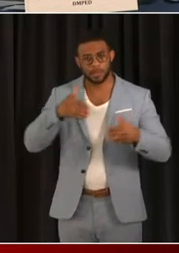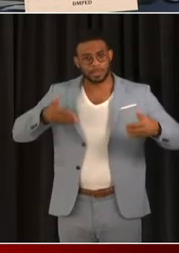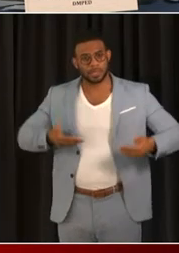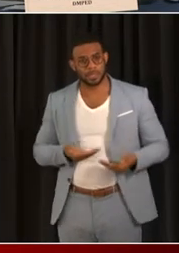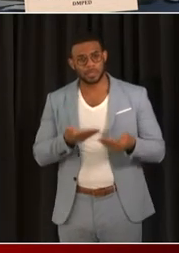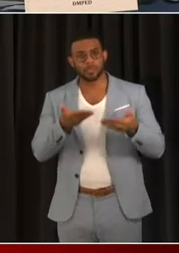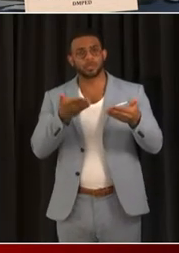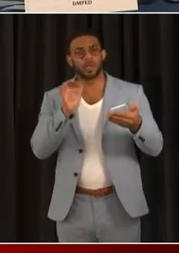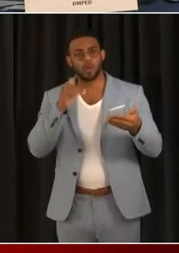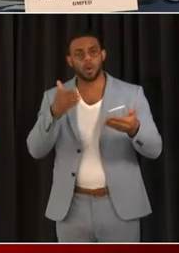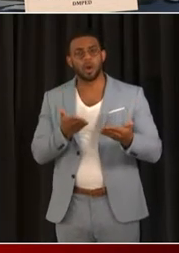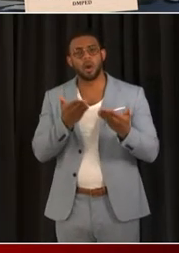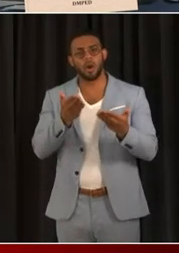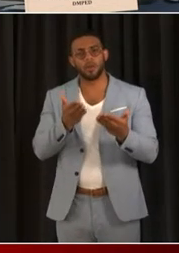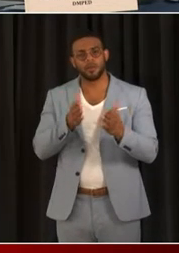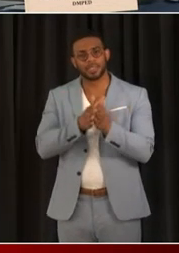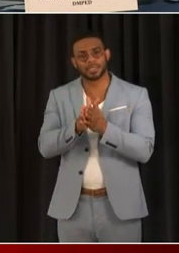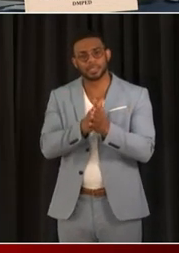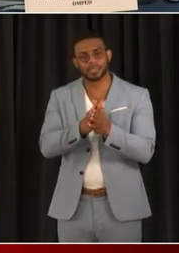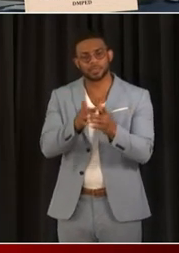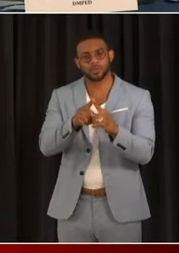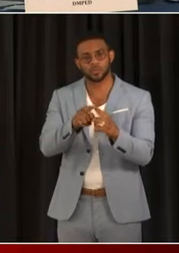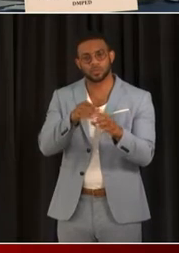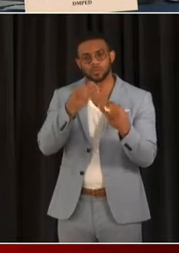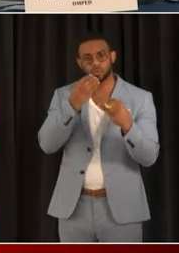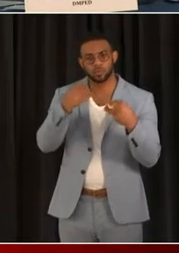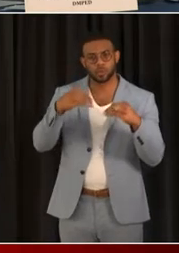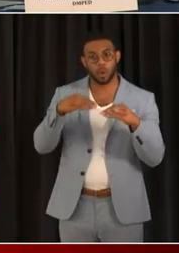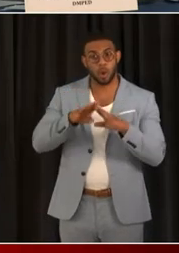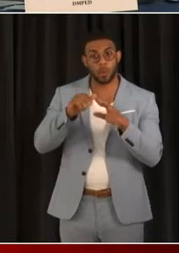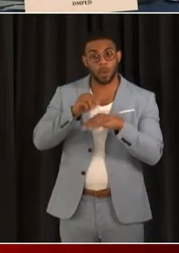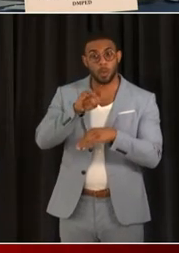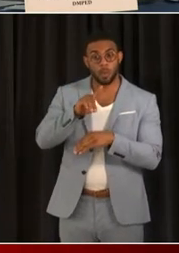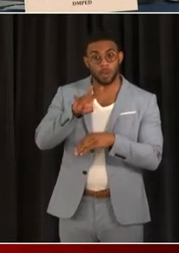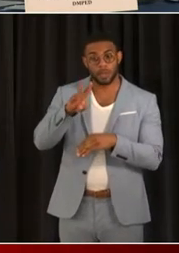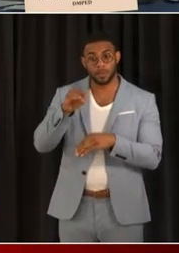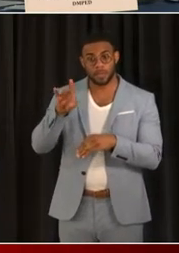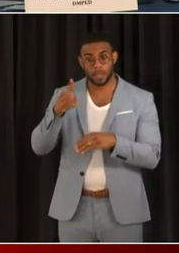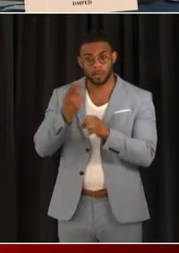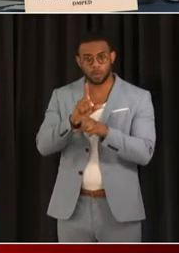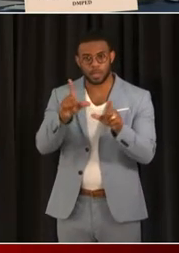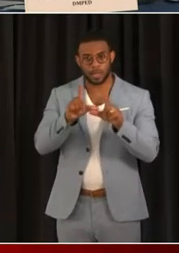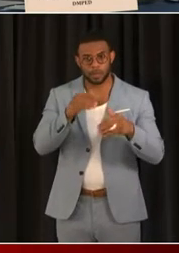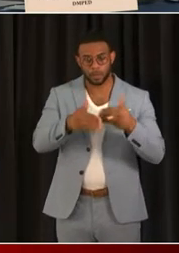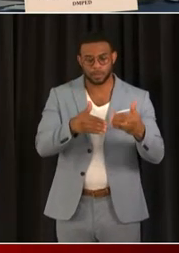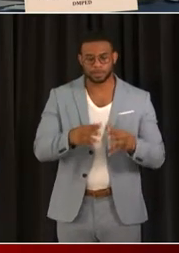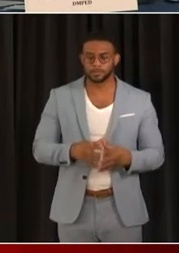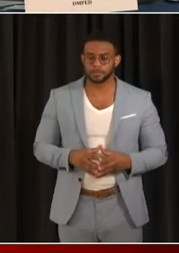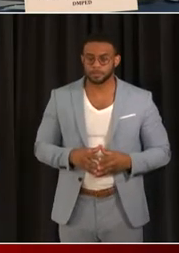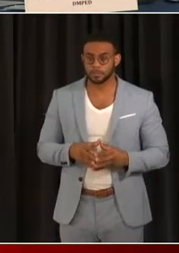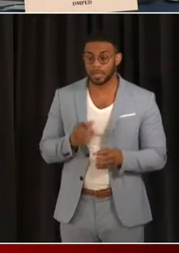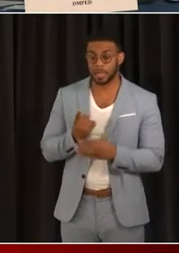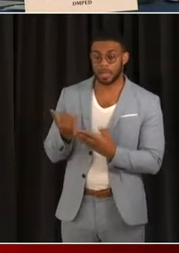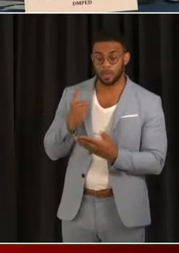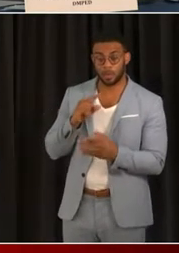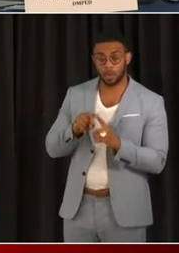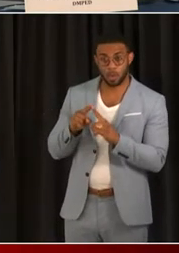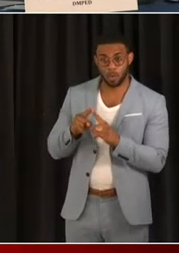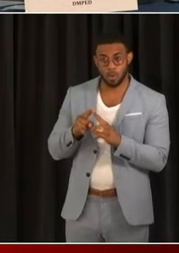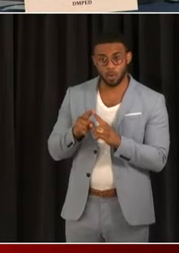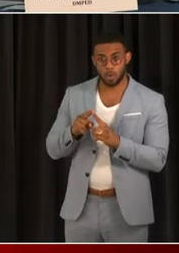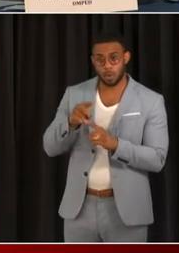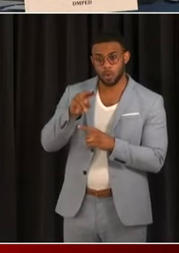was introduced that will offer incentives to grocery stores opening in Ward 7 and 8 using their licensing process. Last week,